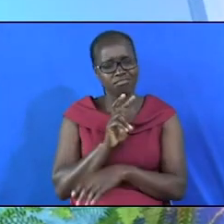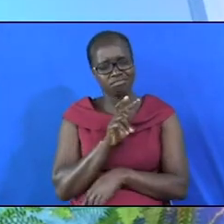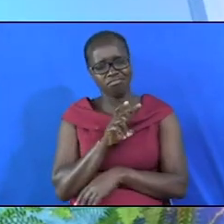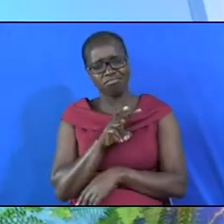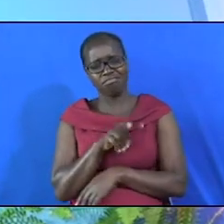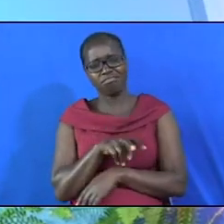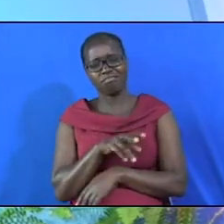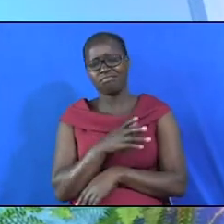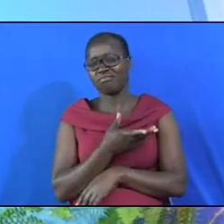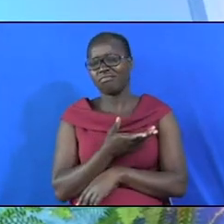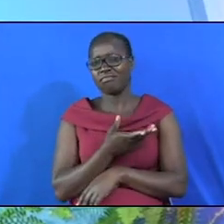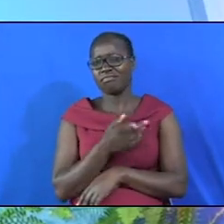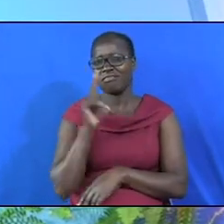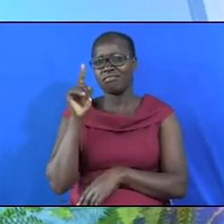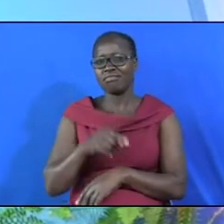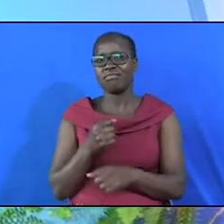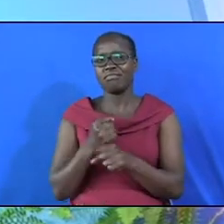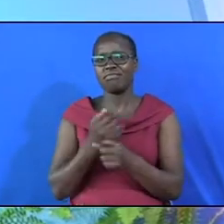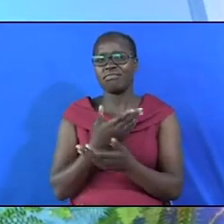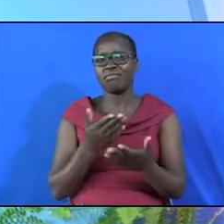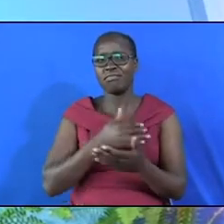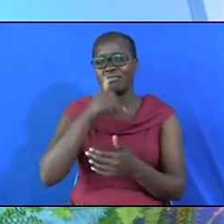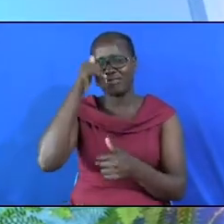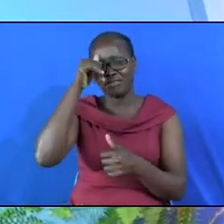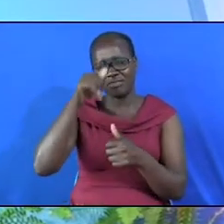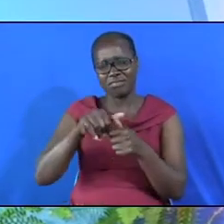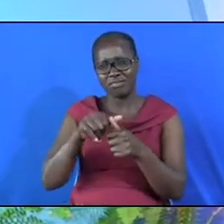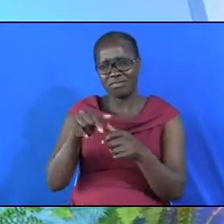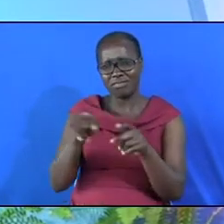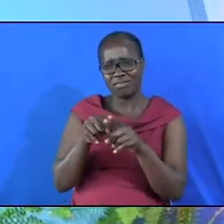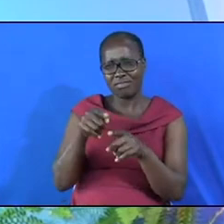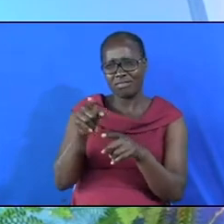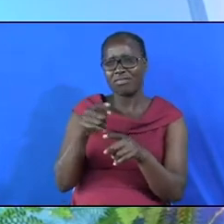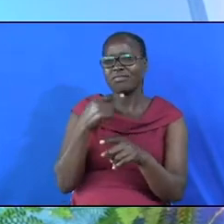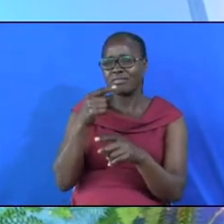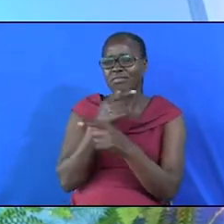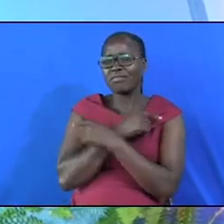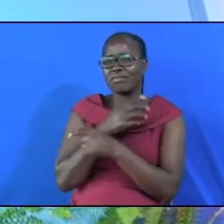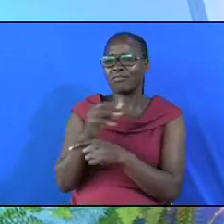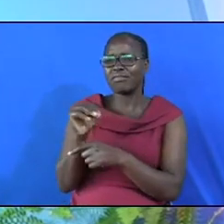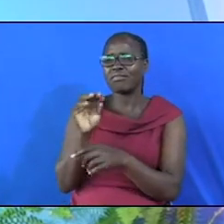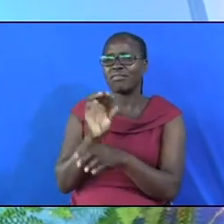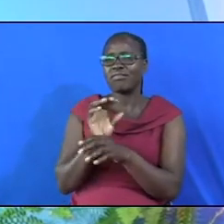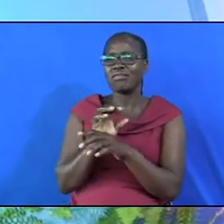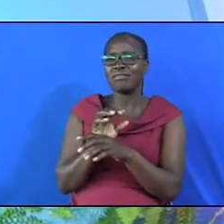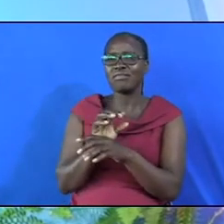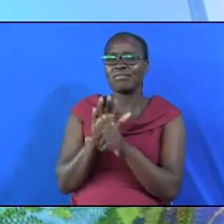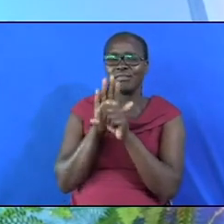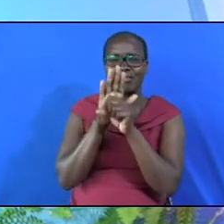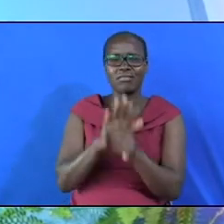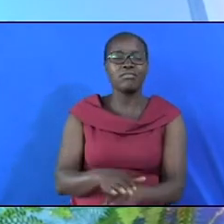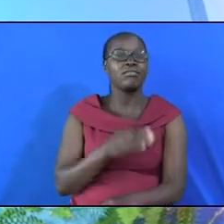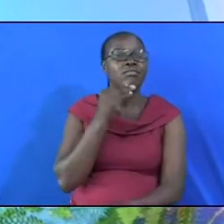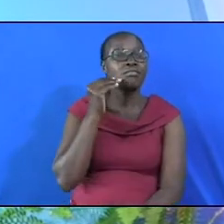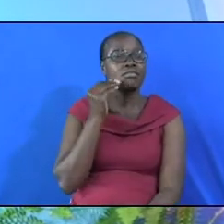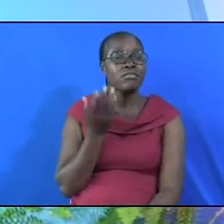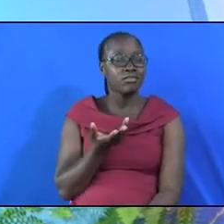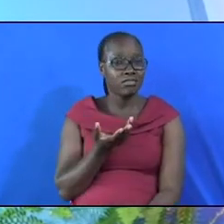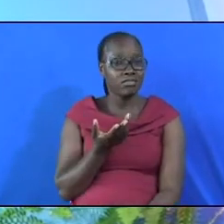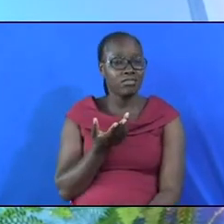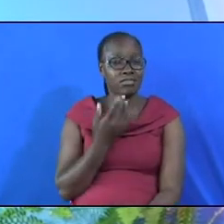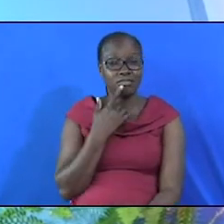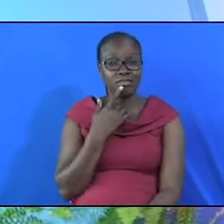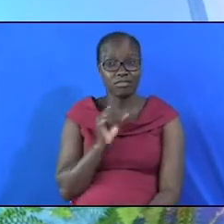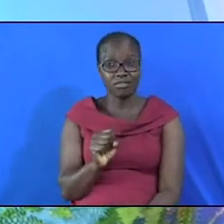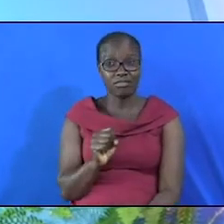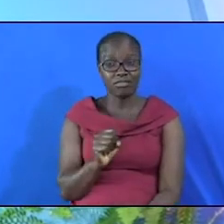They can't look up when they remember how the very people who said they love them in church are mistreating them back home.